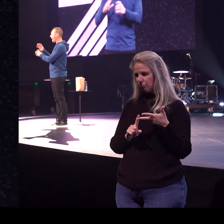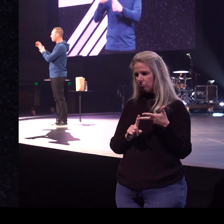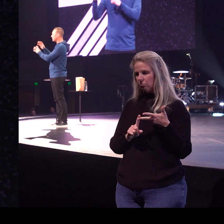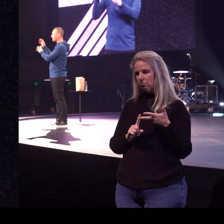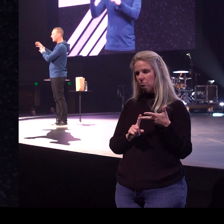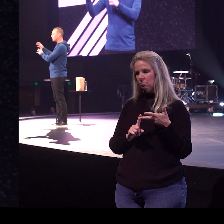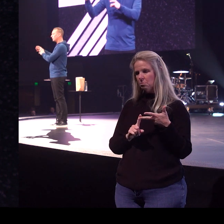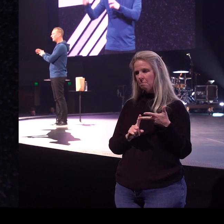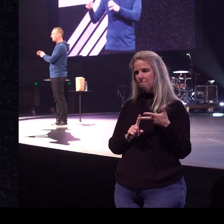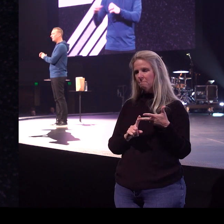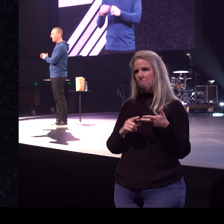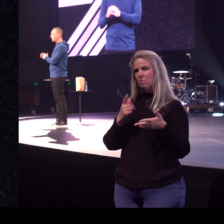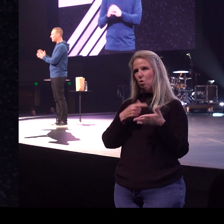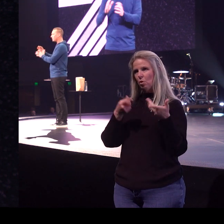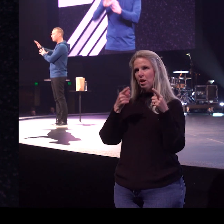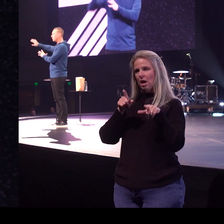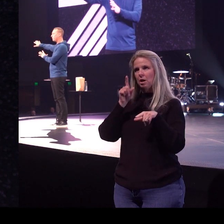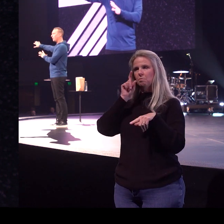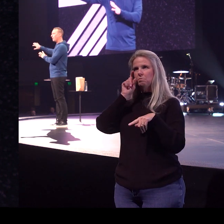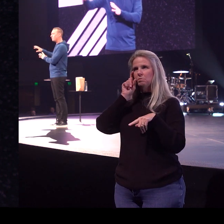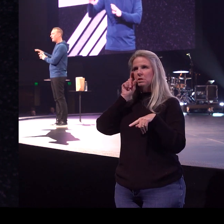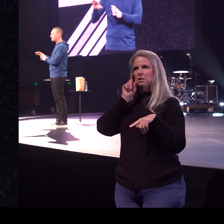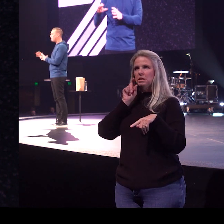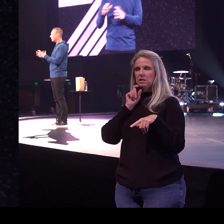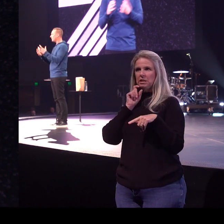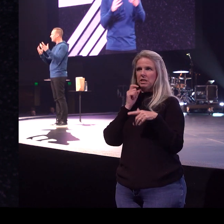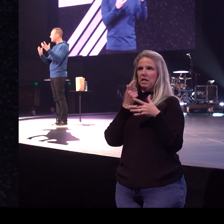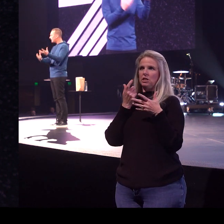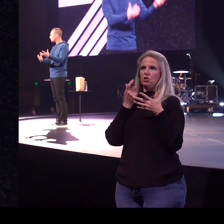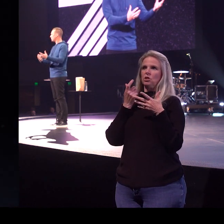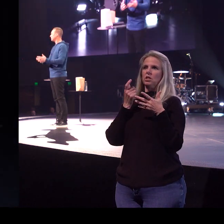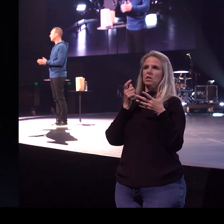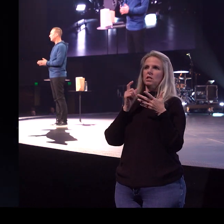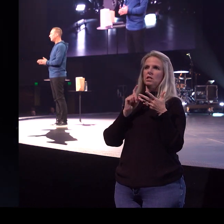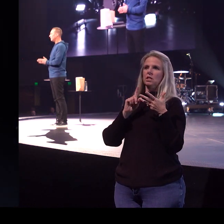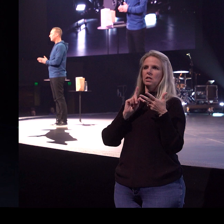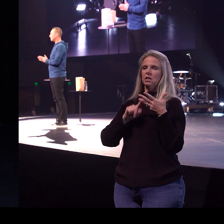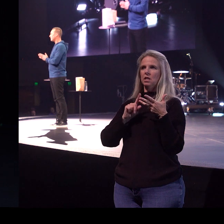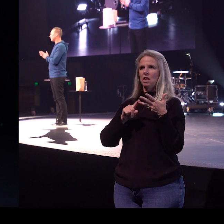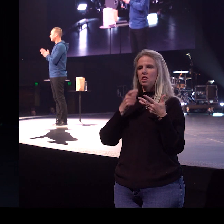about what happened sexually and how you just got so far off base, about the addiction,